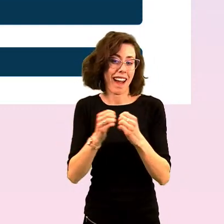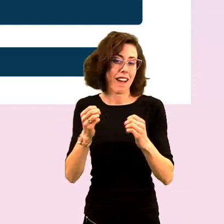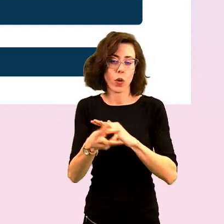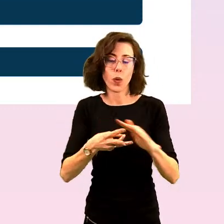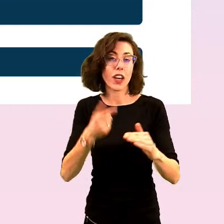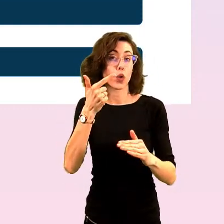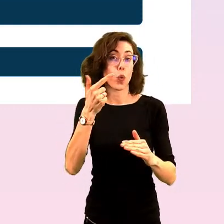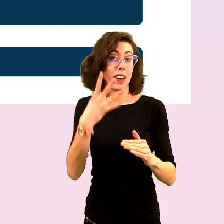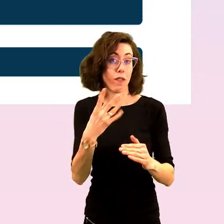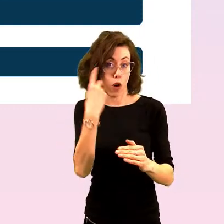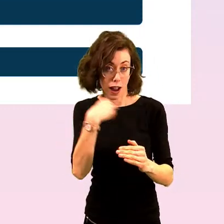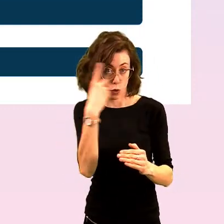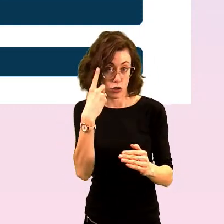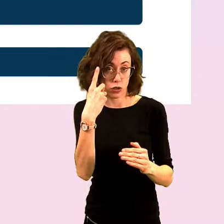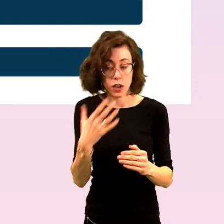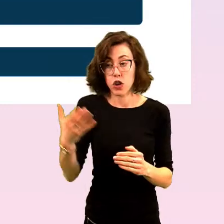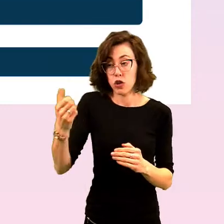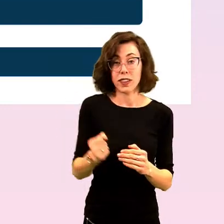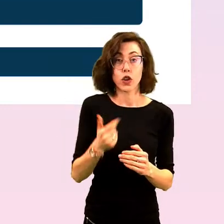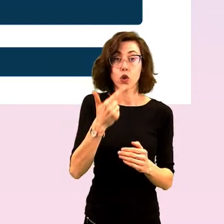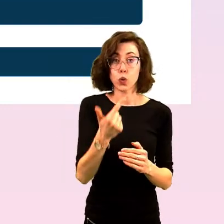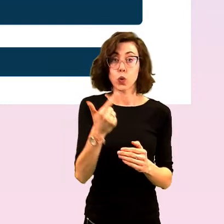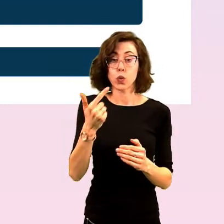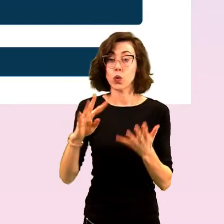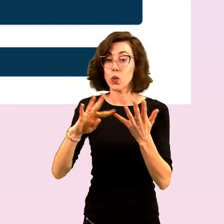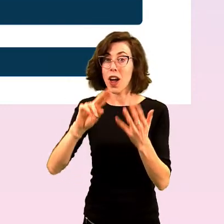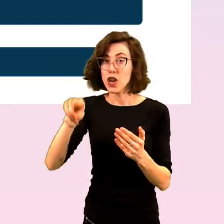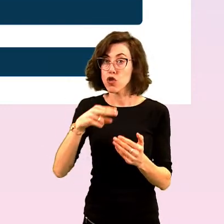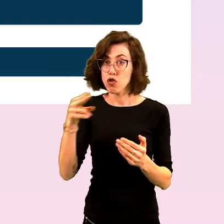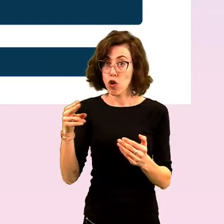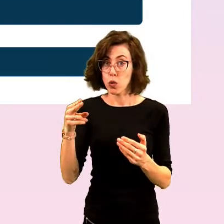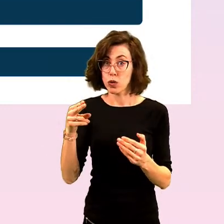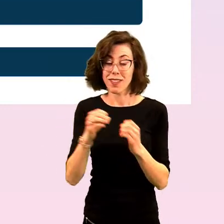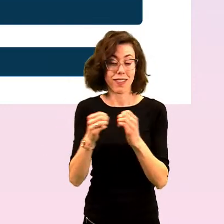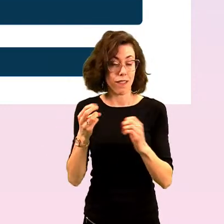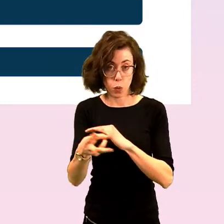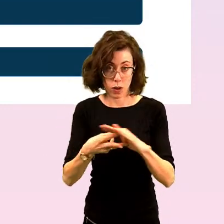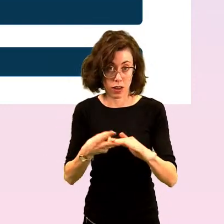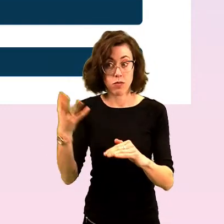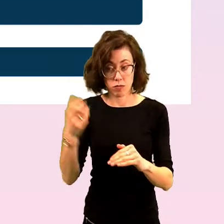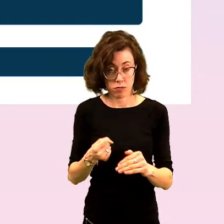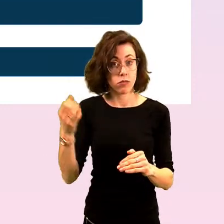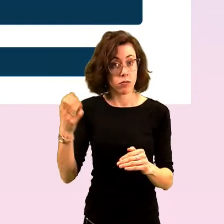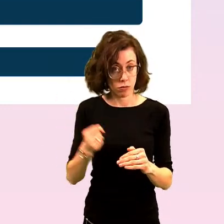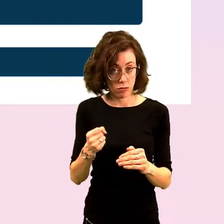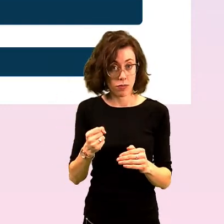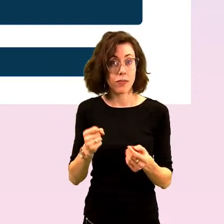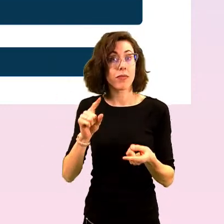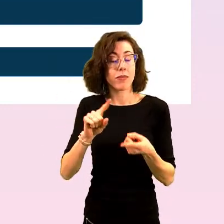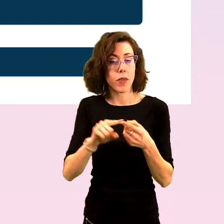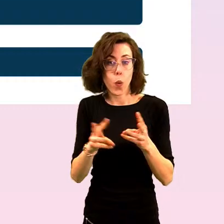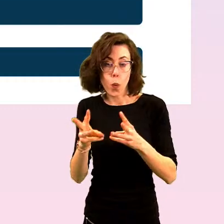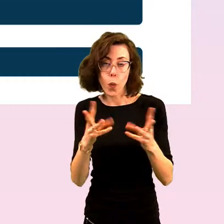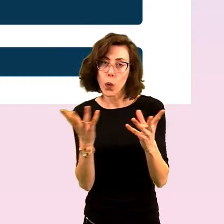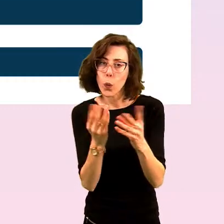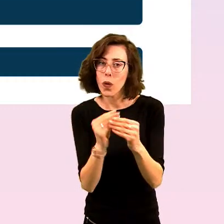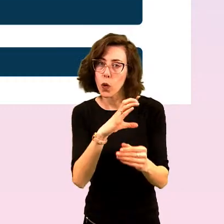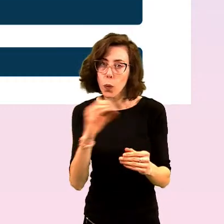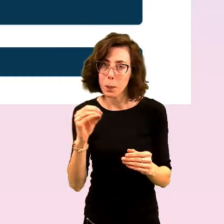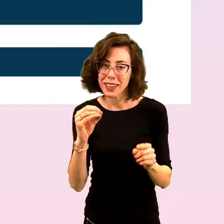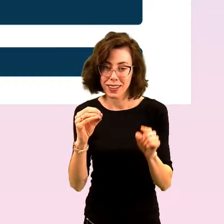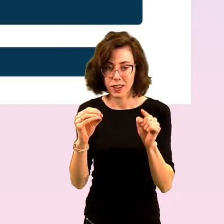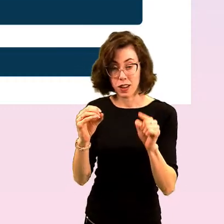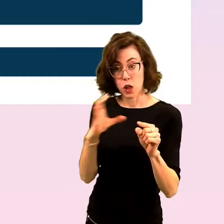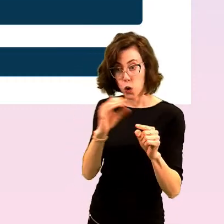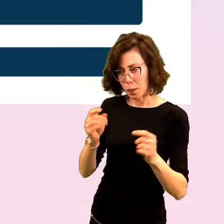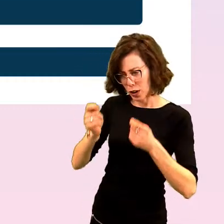€229 a week for that. And then they work with those hosts, who give them training, who give